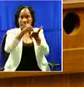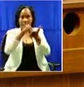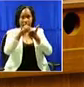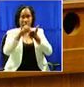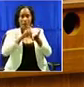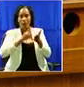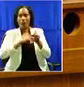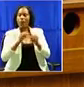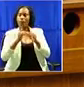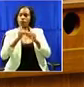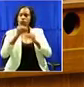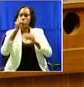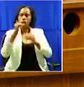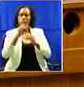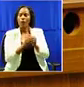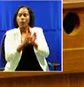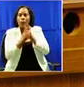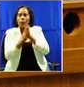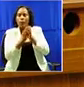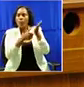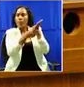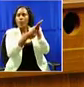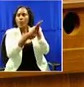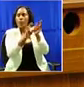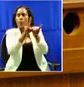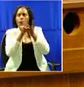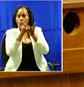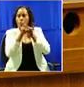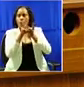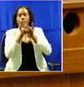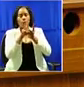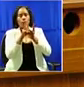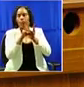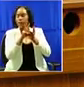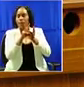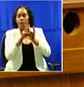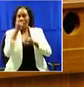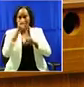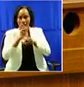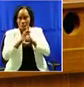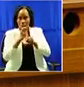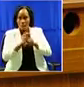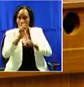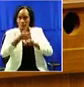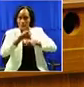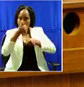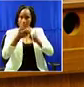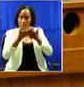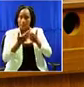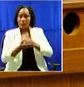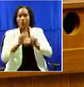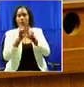costs are diverting resources that should be utilized for economic and